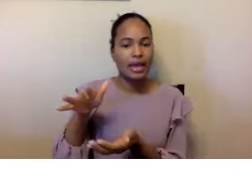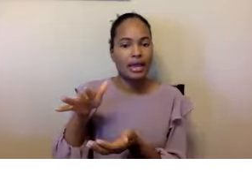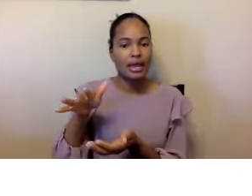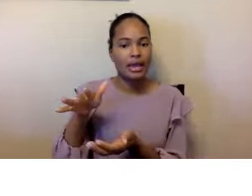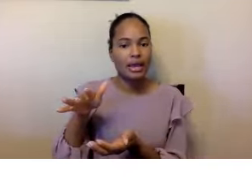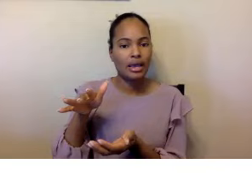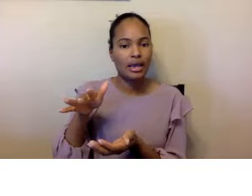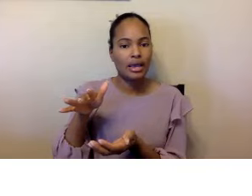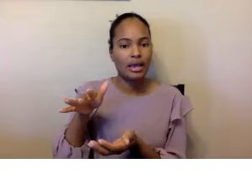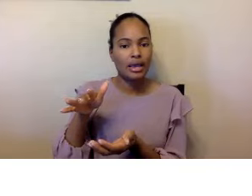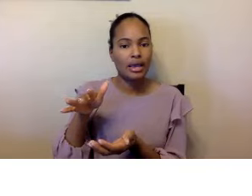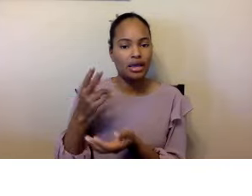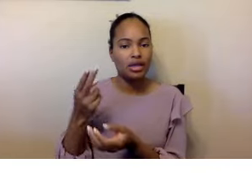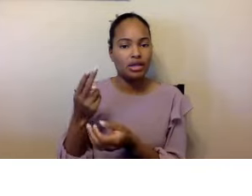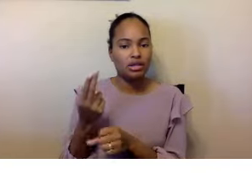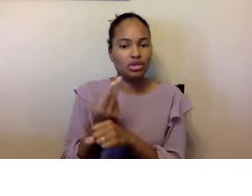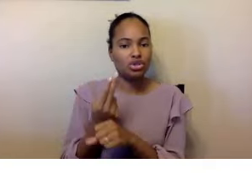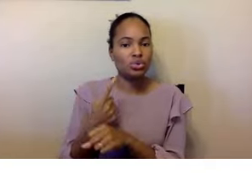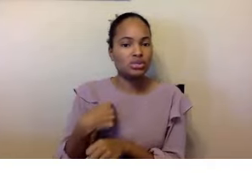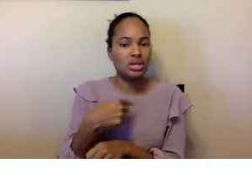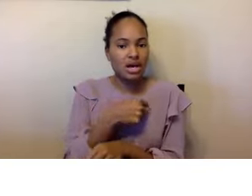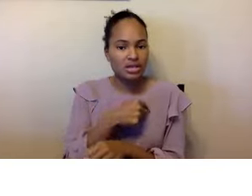address issues of